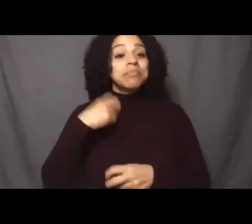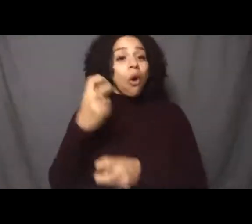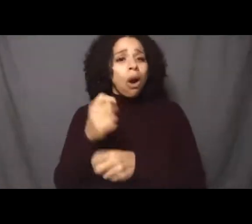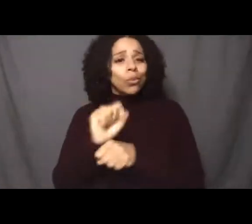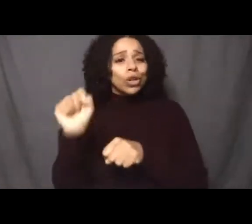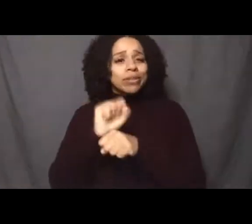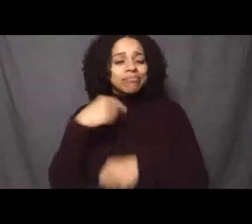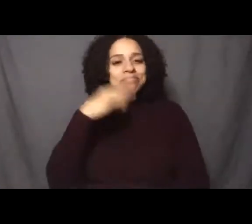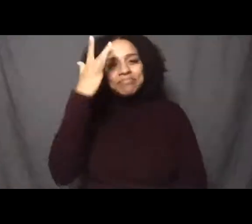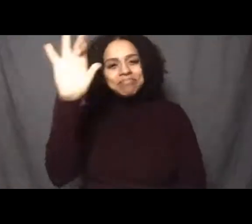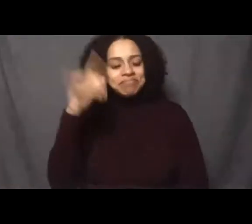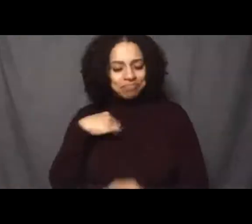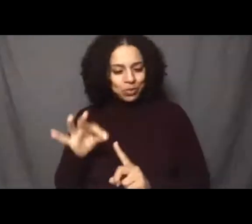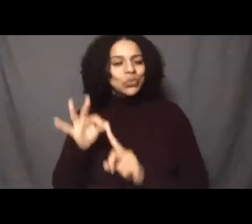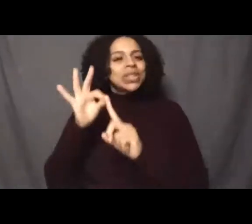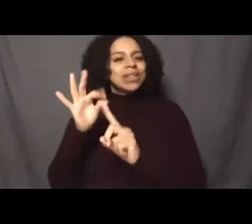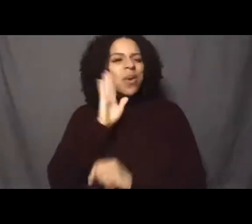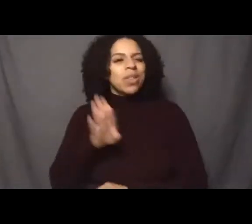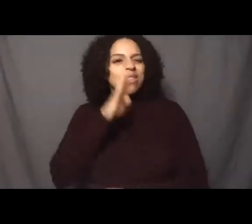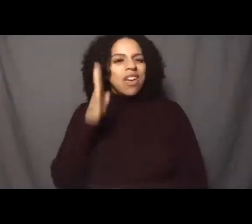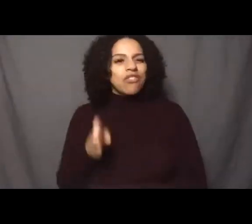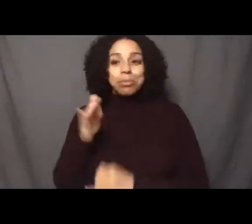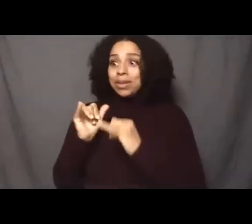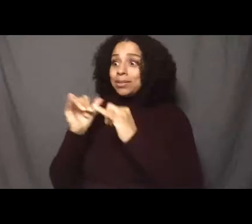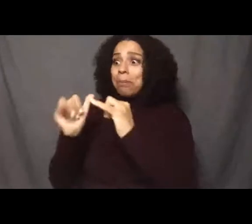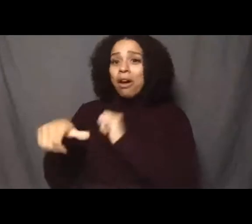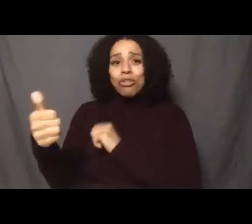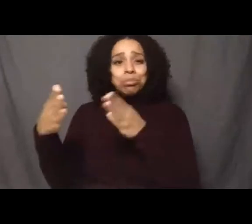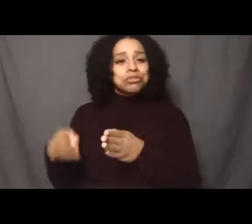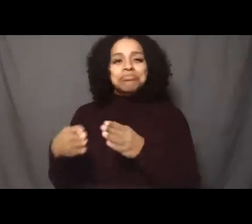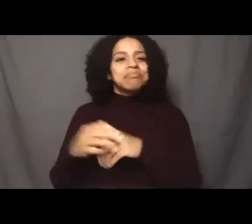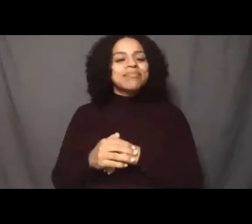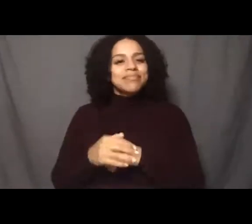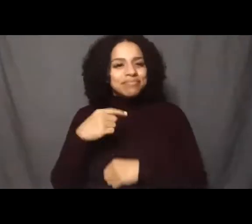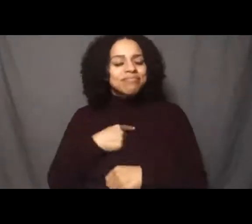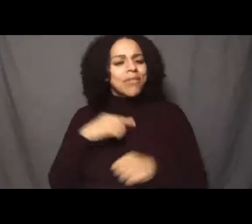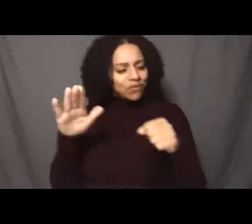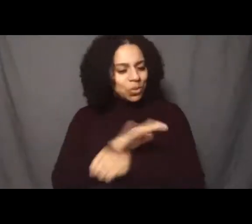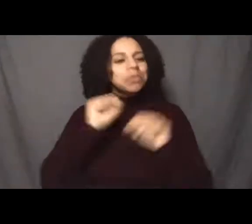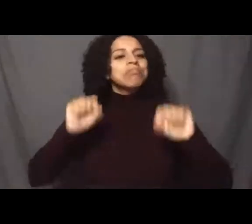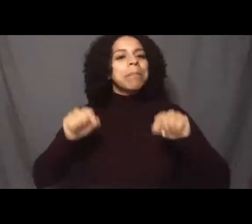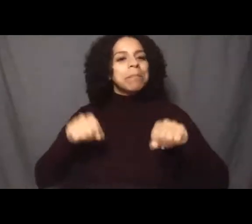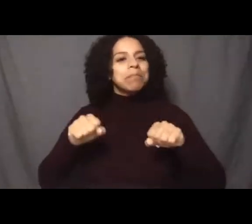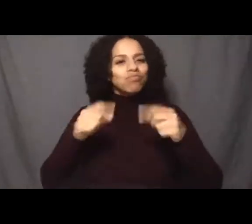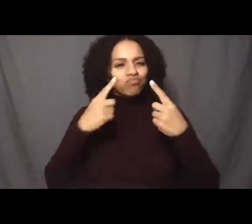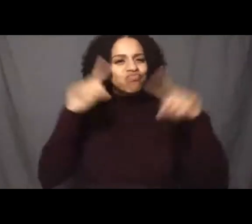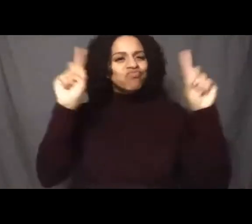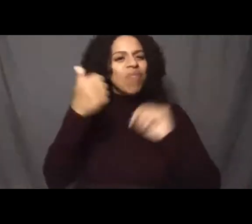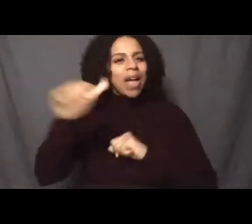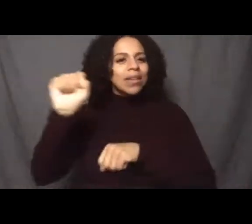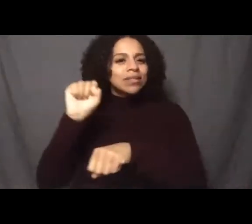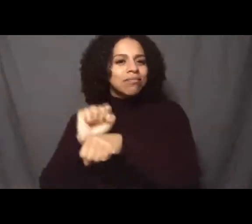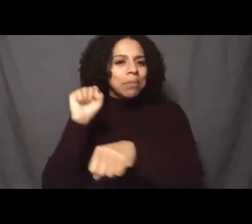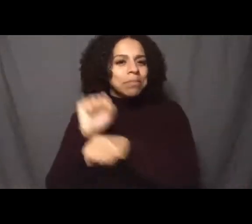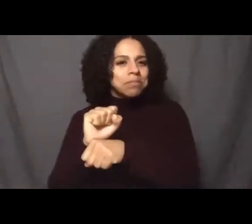intelligent. I'm unique and I will never be the same as anyone else. I am fully capable of completing any task or job given to me to the highest